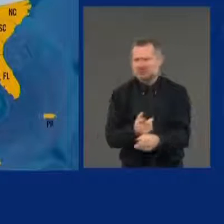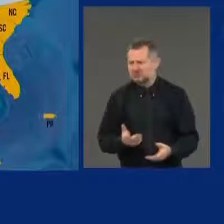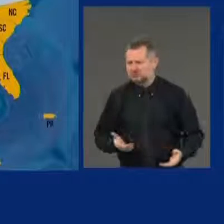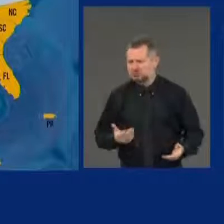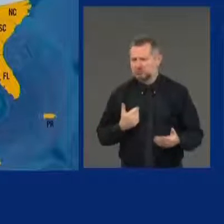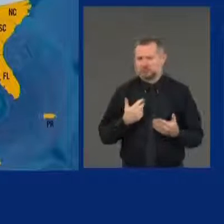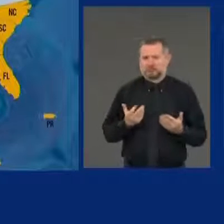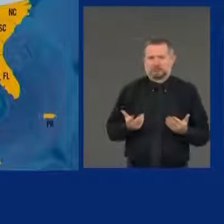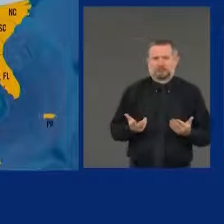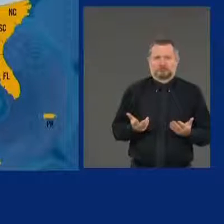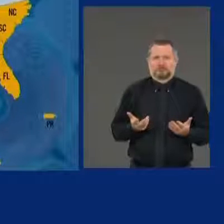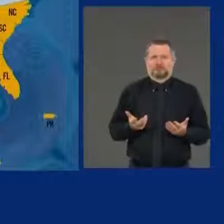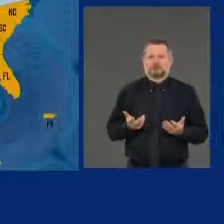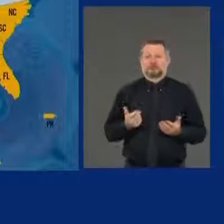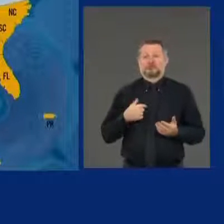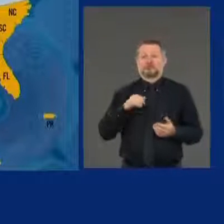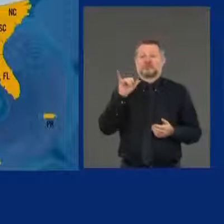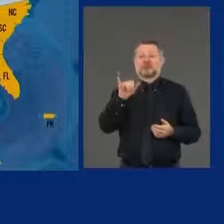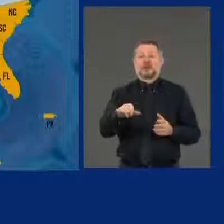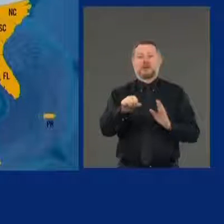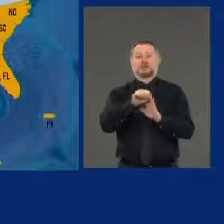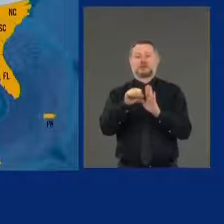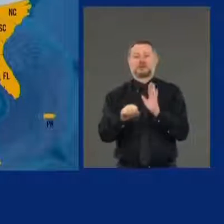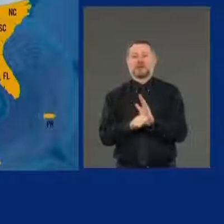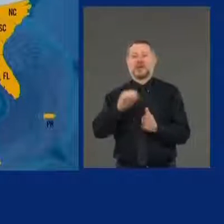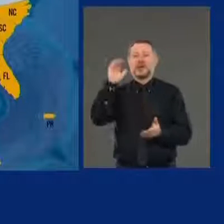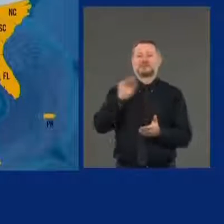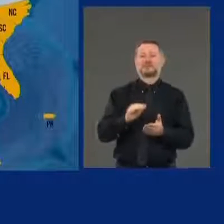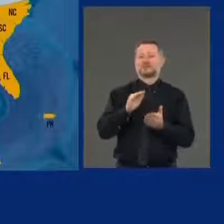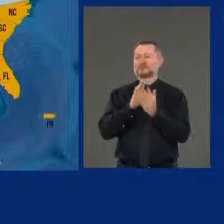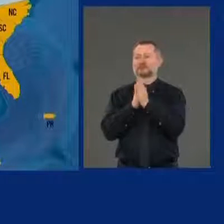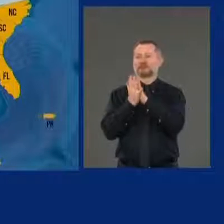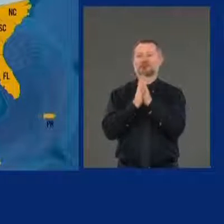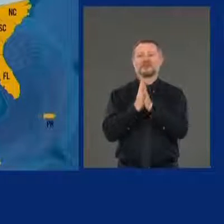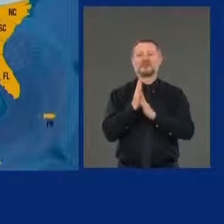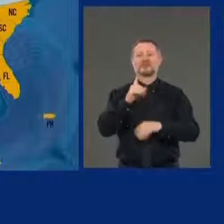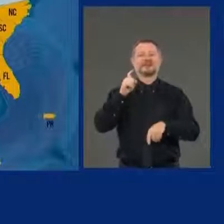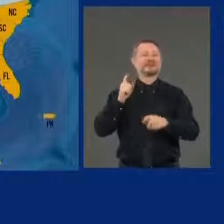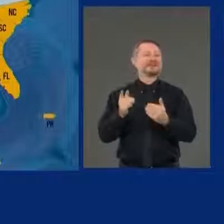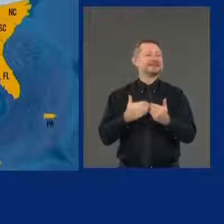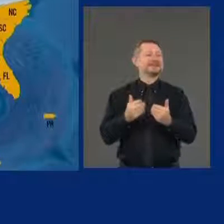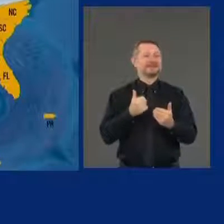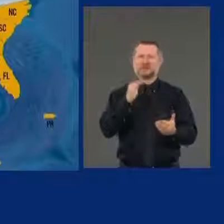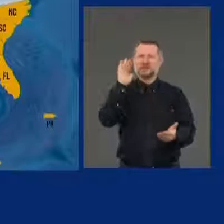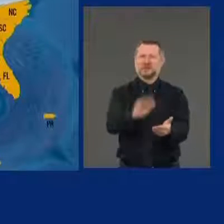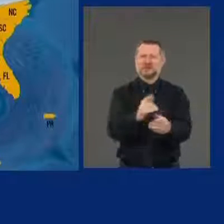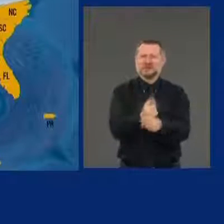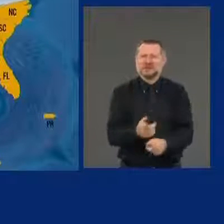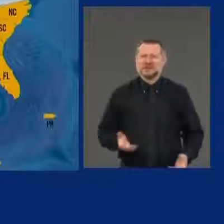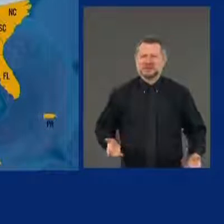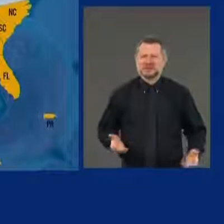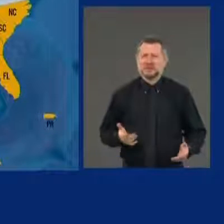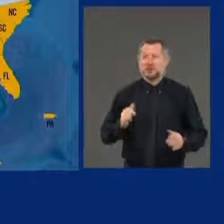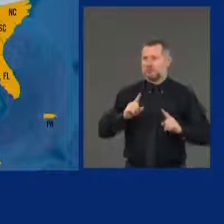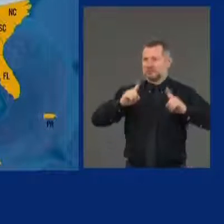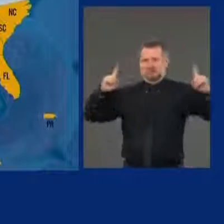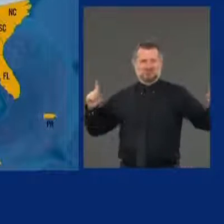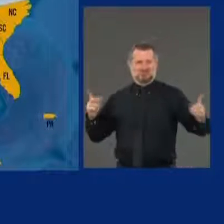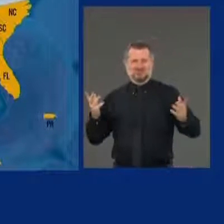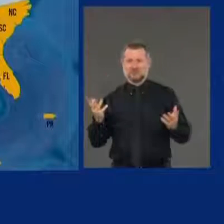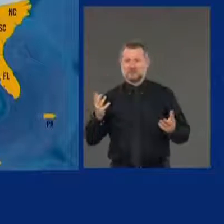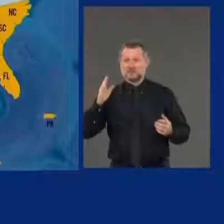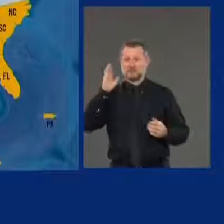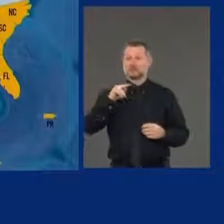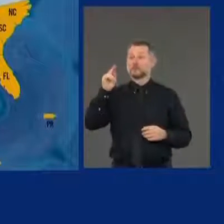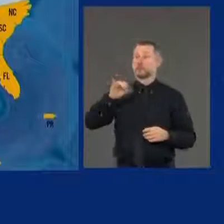the viral spread in states with less density and with less crowding, where you don't have tall apartment buildings where everybody's